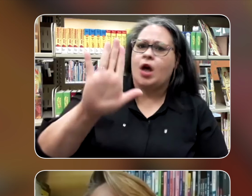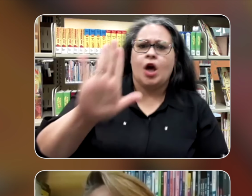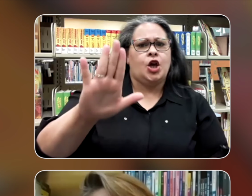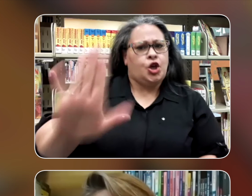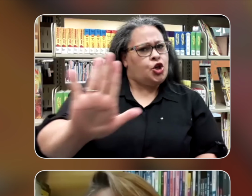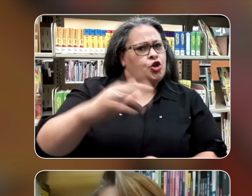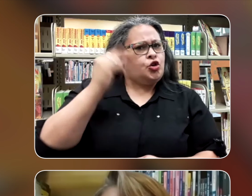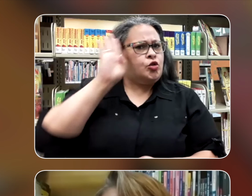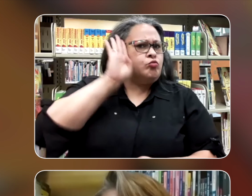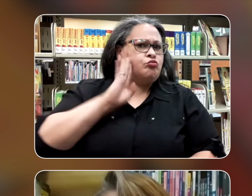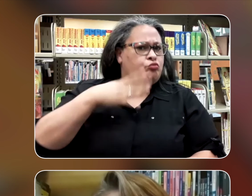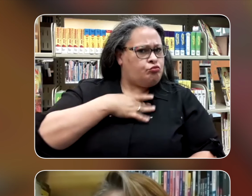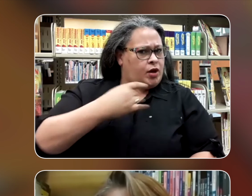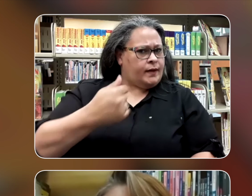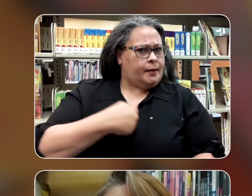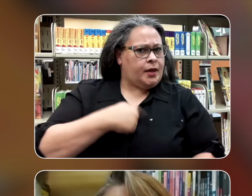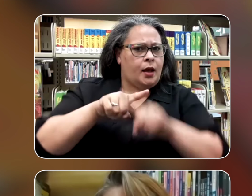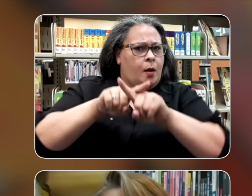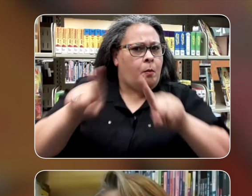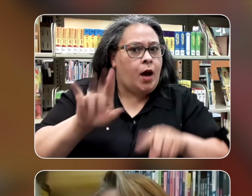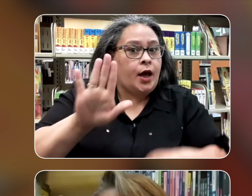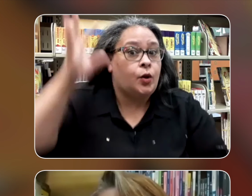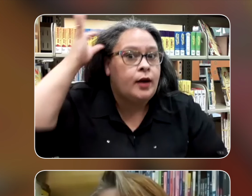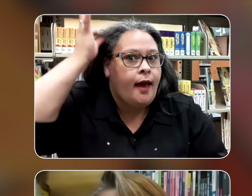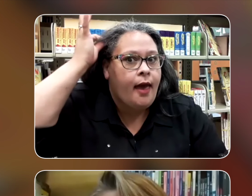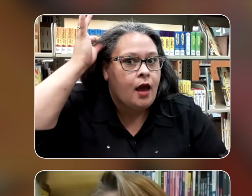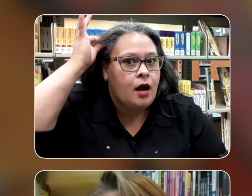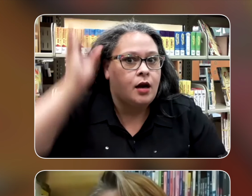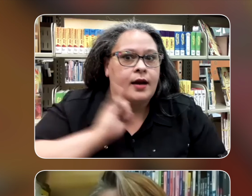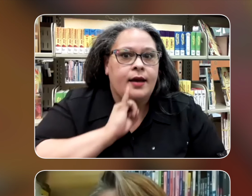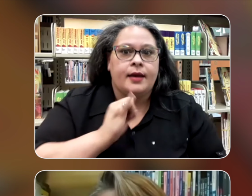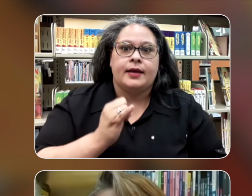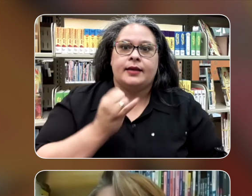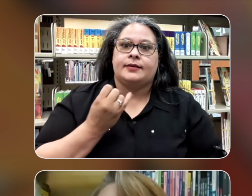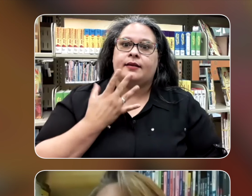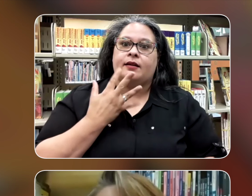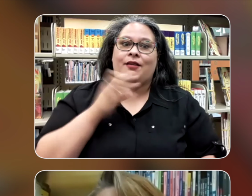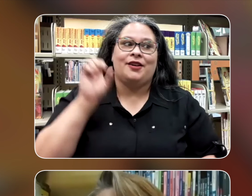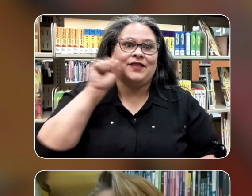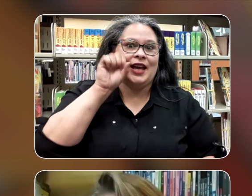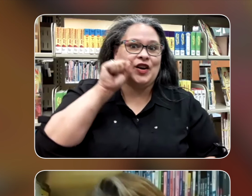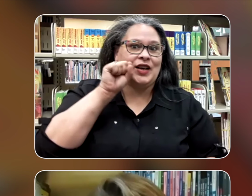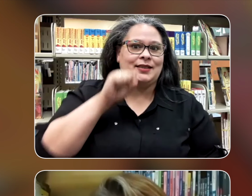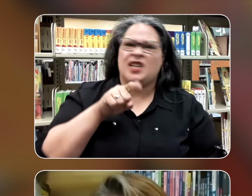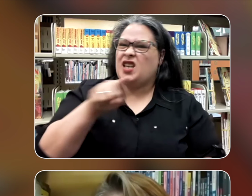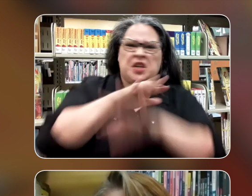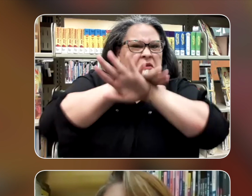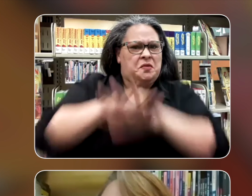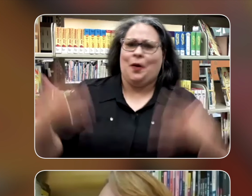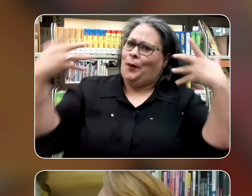is brown like mine, but your hair is the color of carrots. You don't